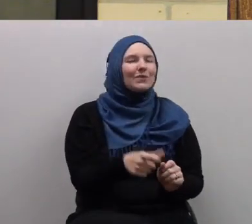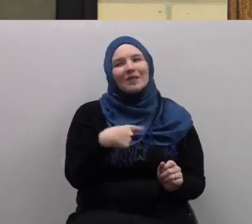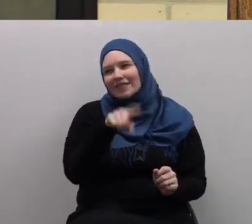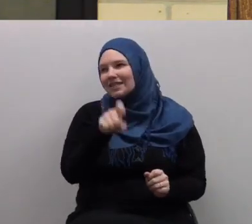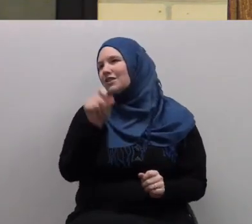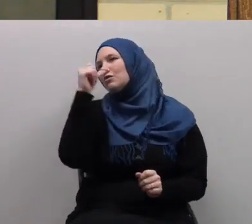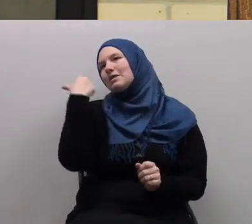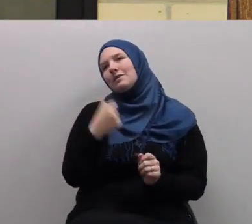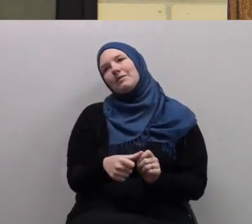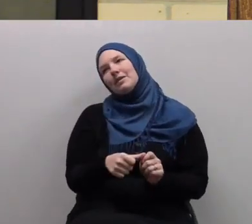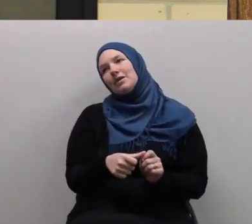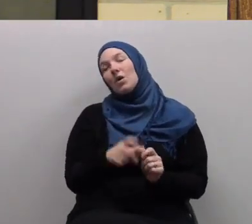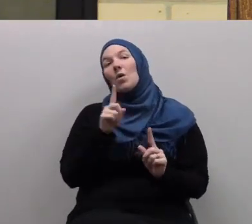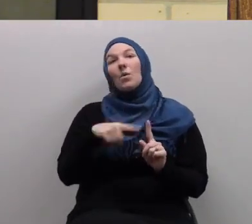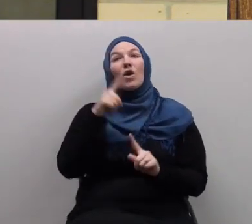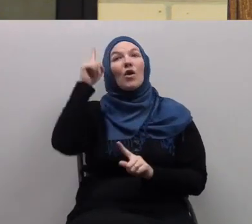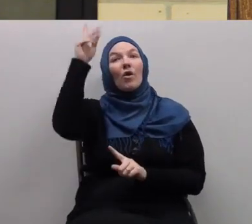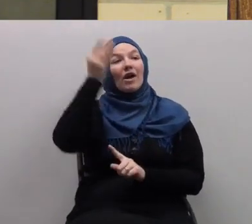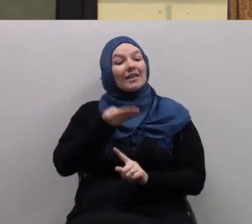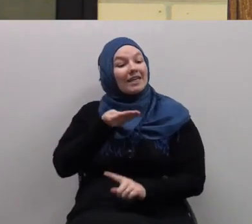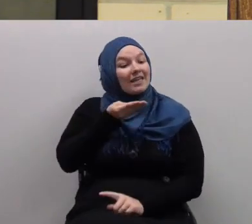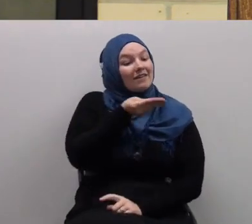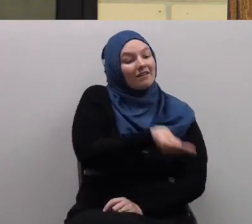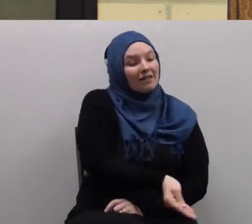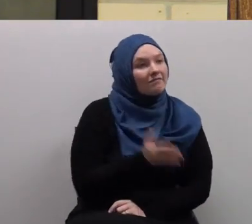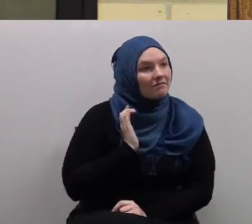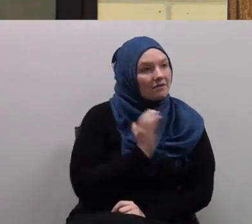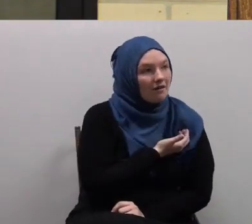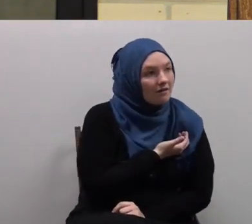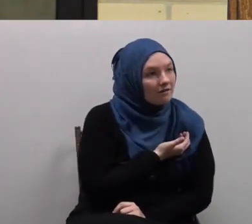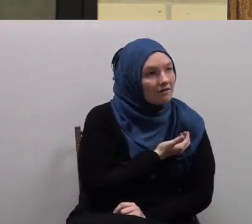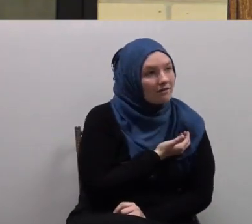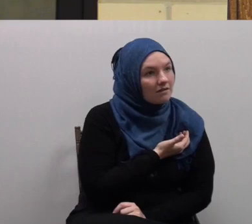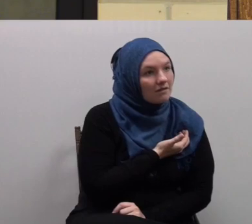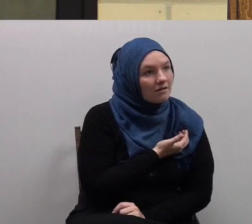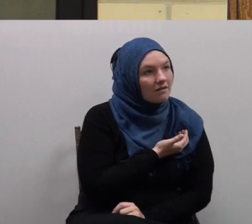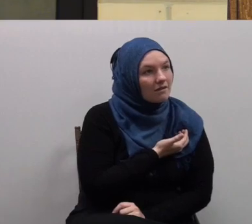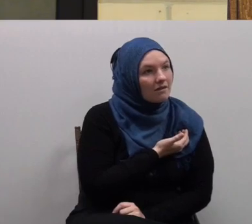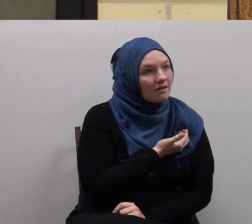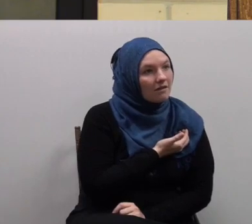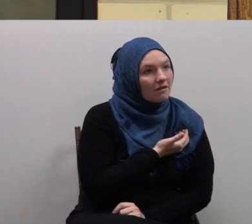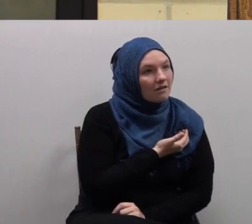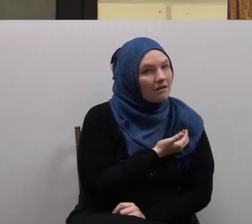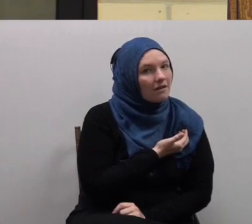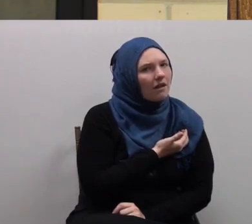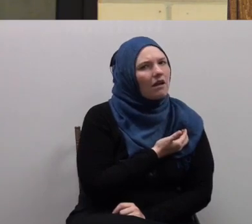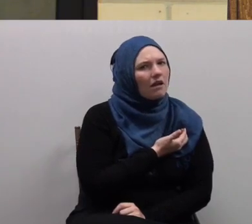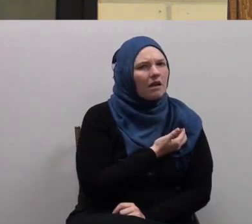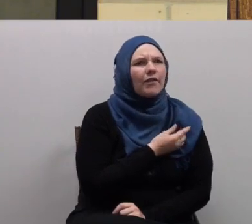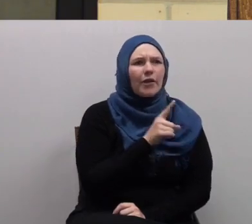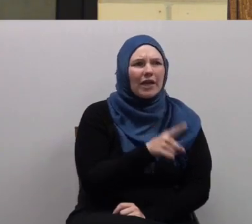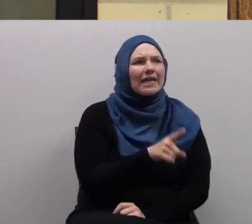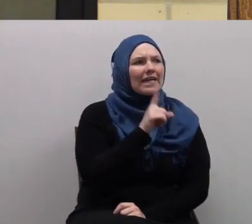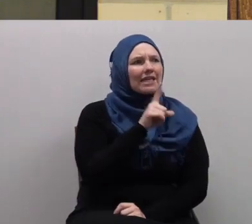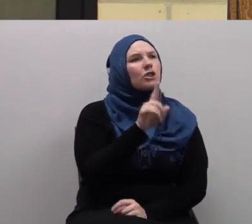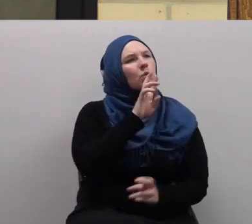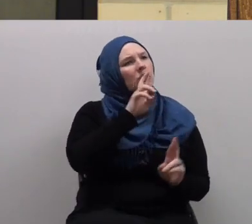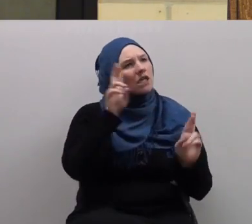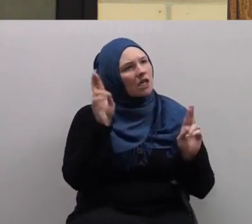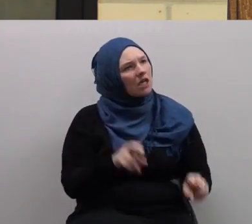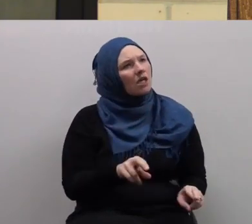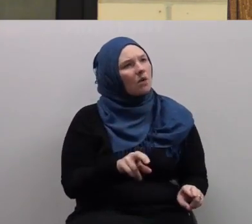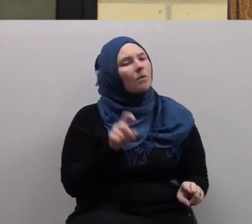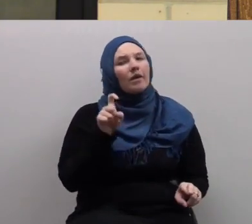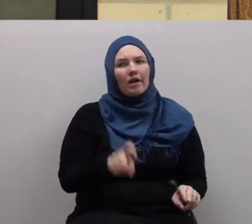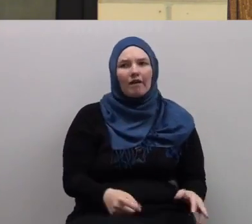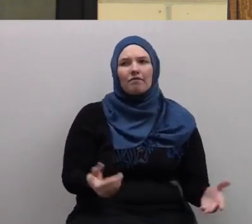remember this. When Allah gives us, there is a reciprocity, there is a reaction that we have